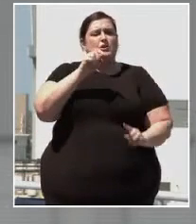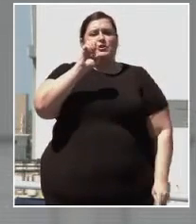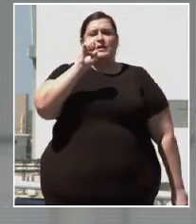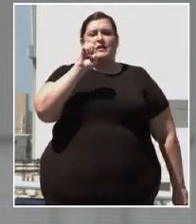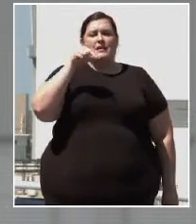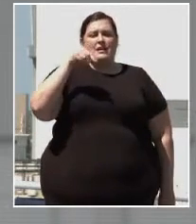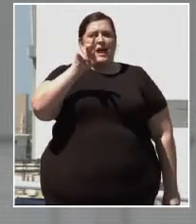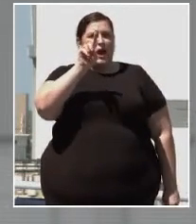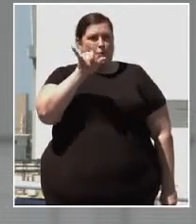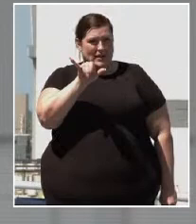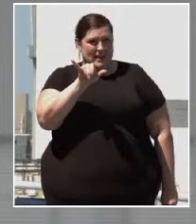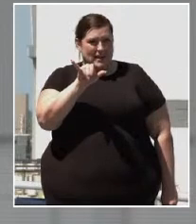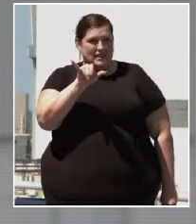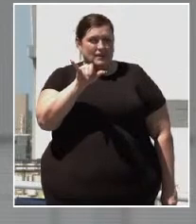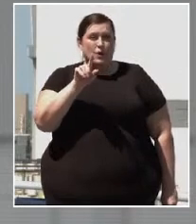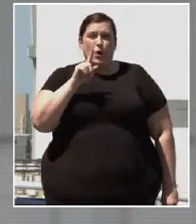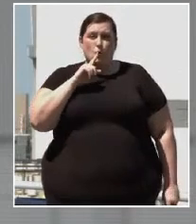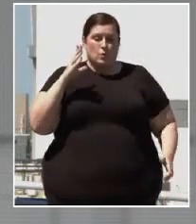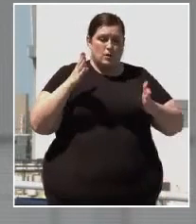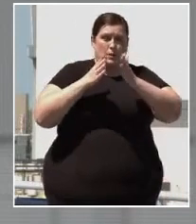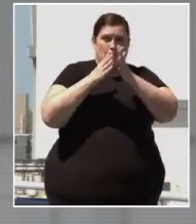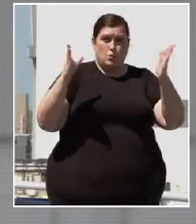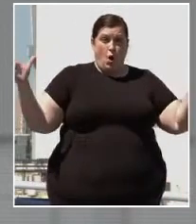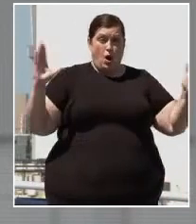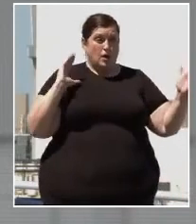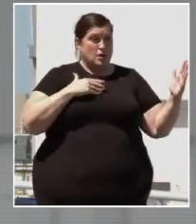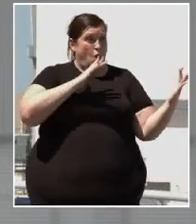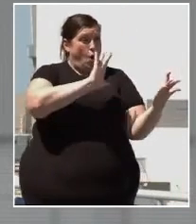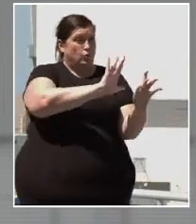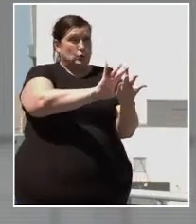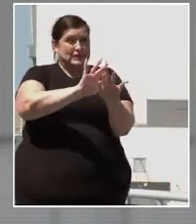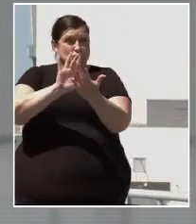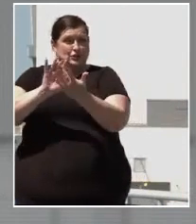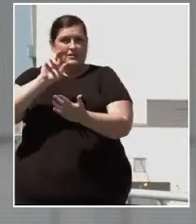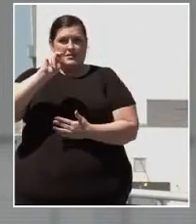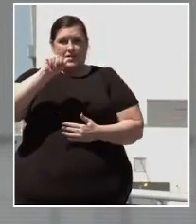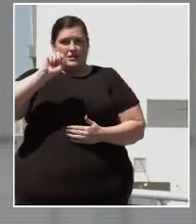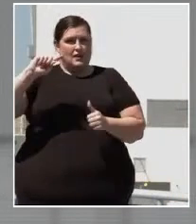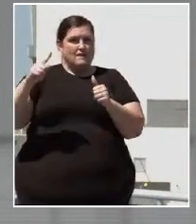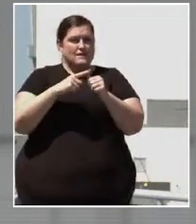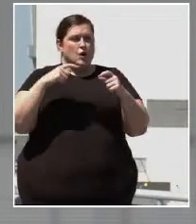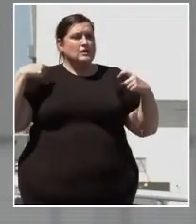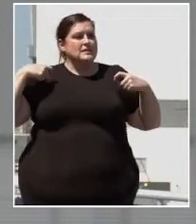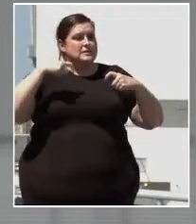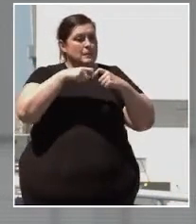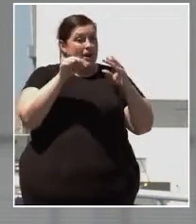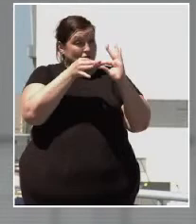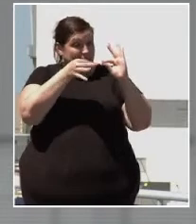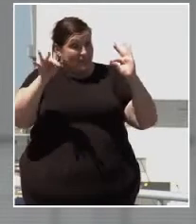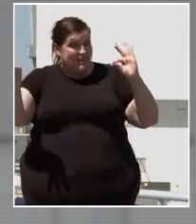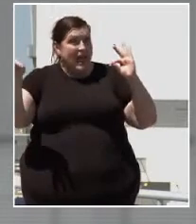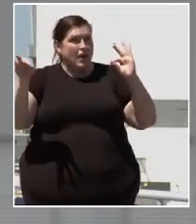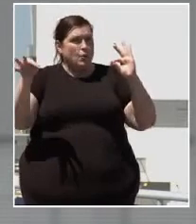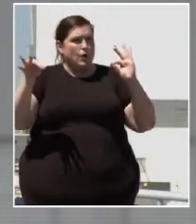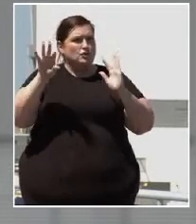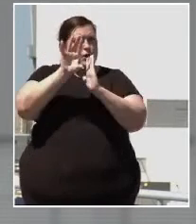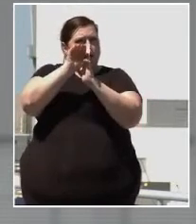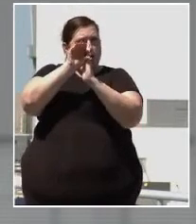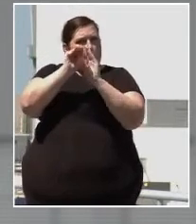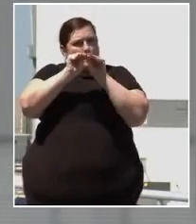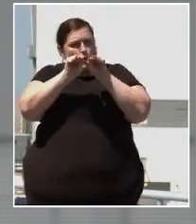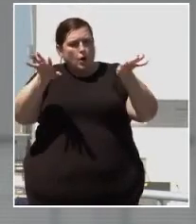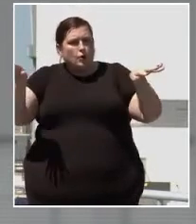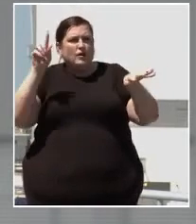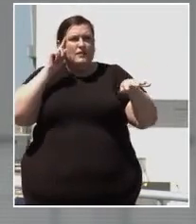we broadened our reach out with NASA's first ever Spanish language broadcast for the perseverance